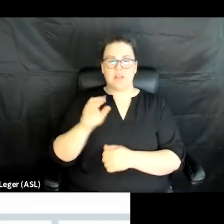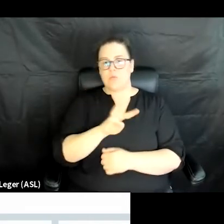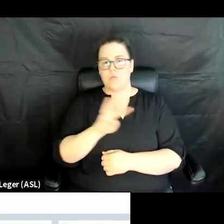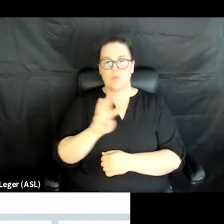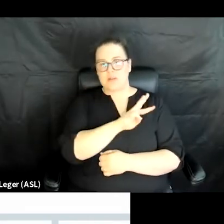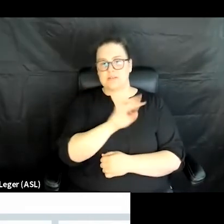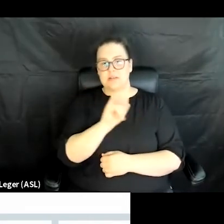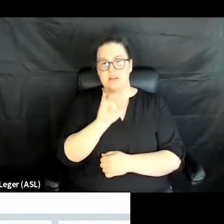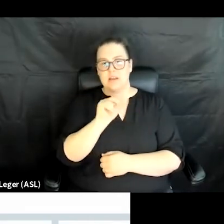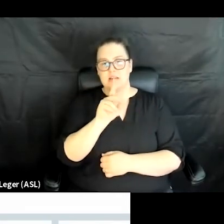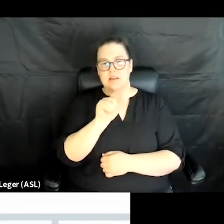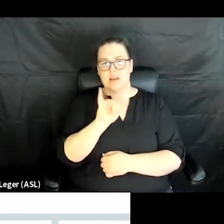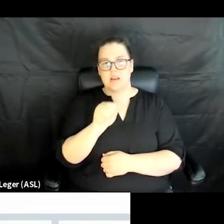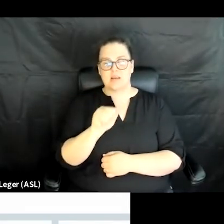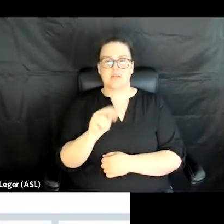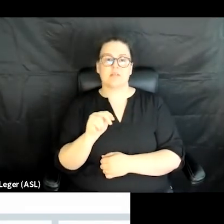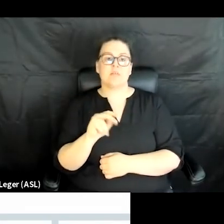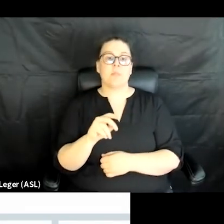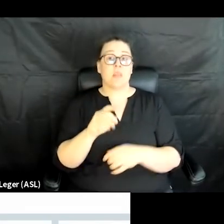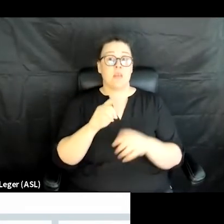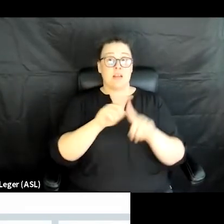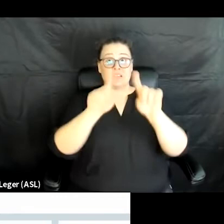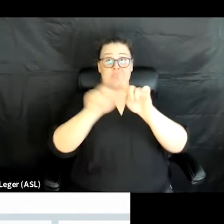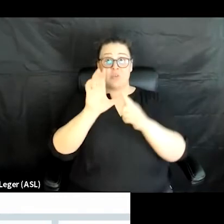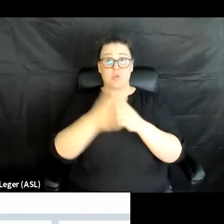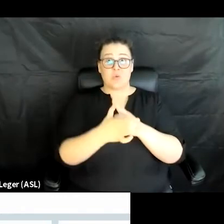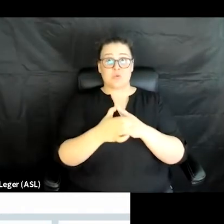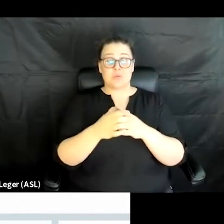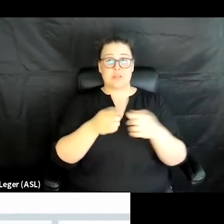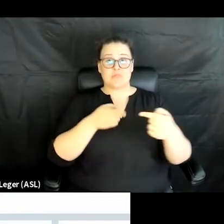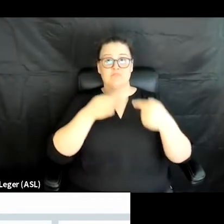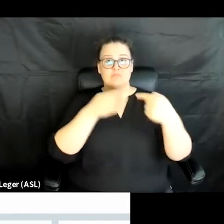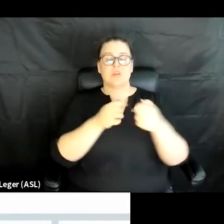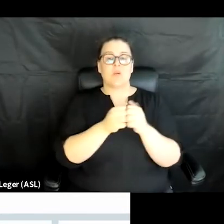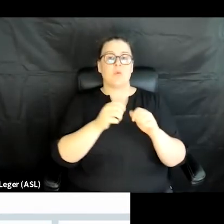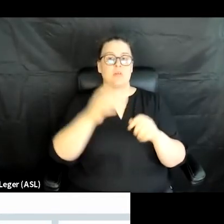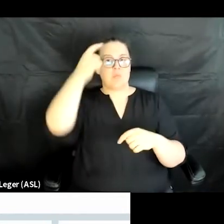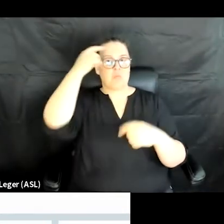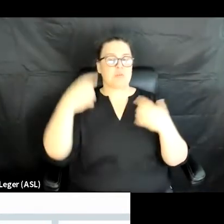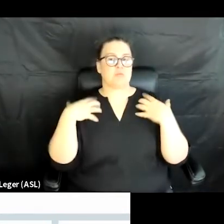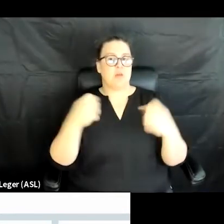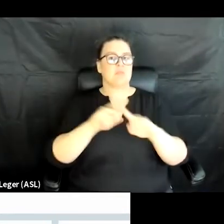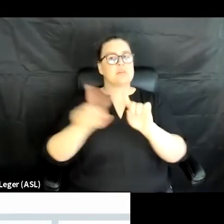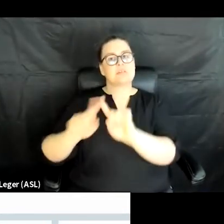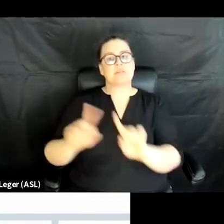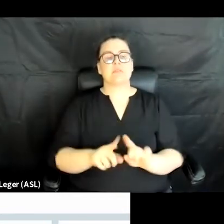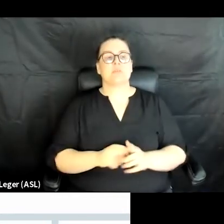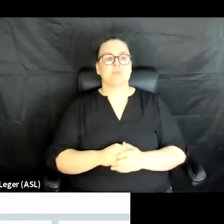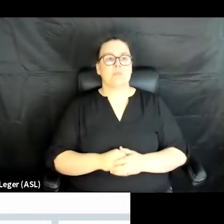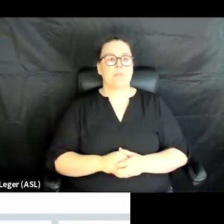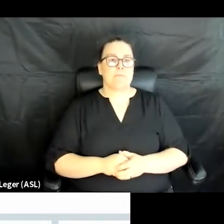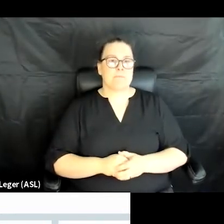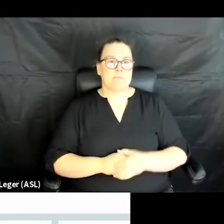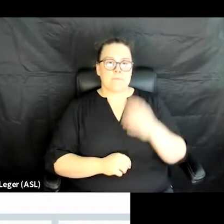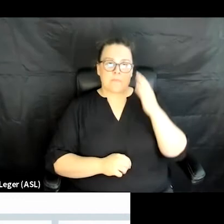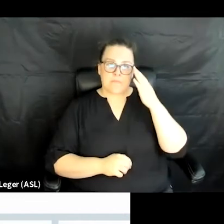cultures, people deal with mental illness totally different. Okay, next slide, please. You want to do this, Connie, or do you want me